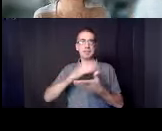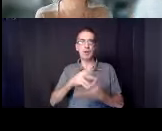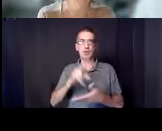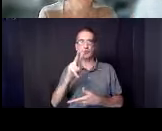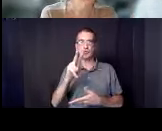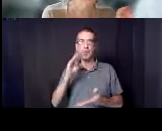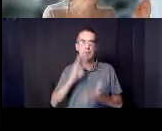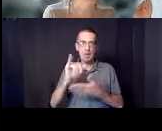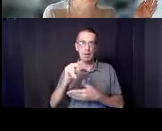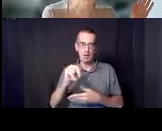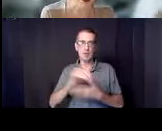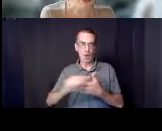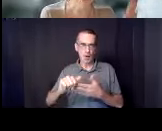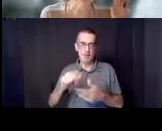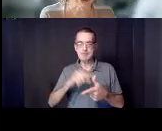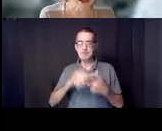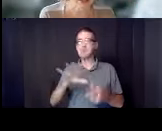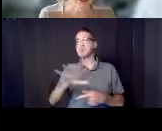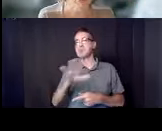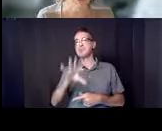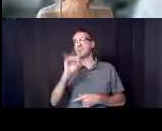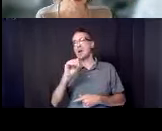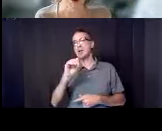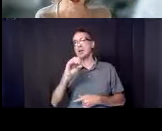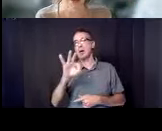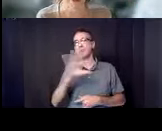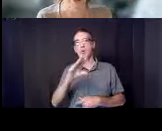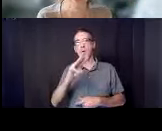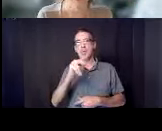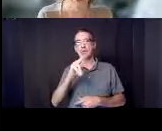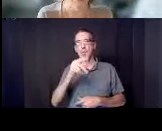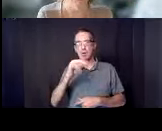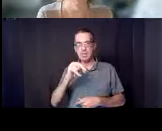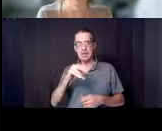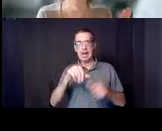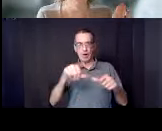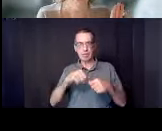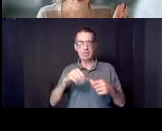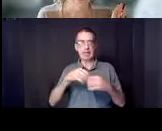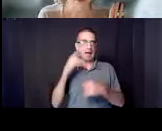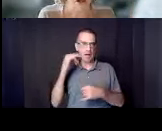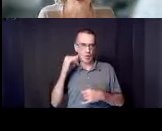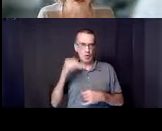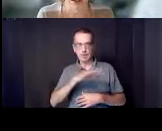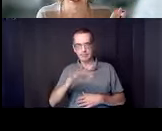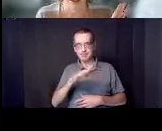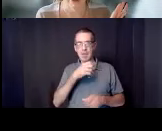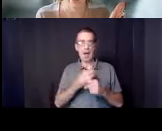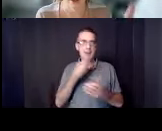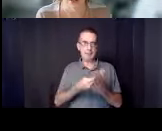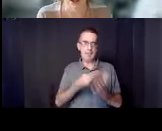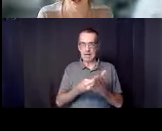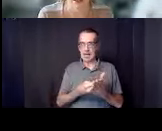billion. And then approximately 90 of your metropolitan areas in California got money,